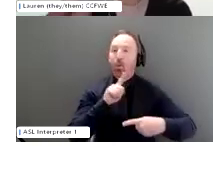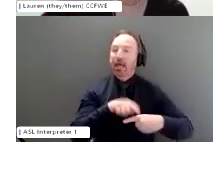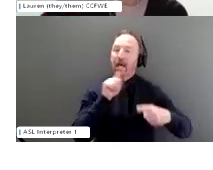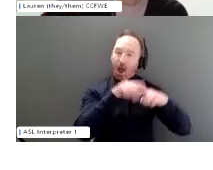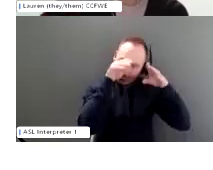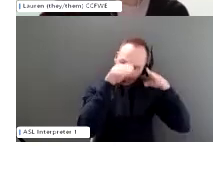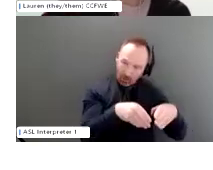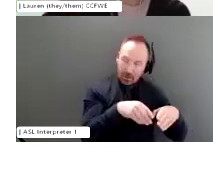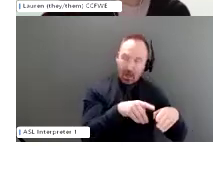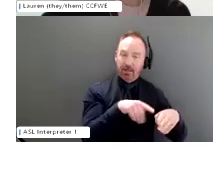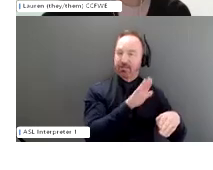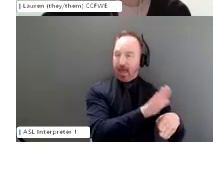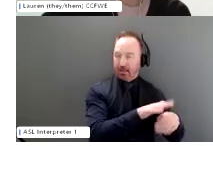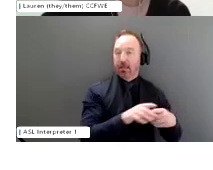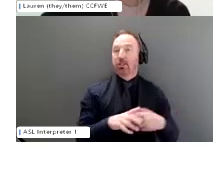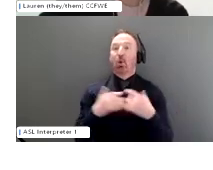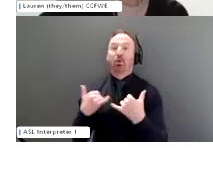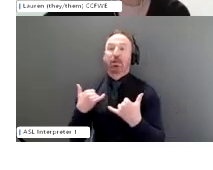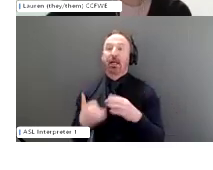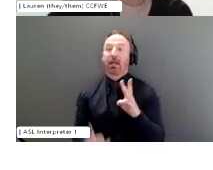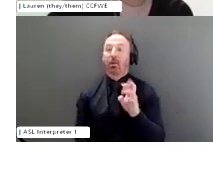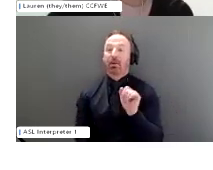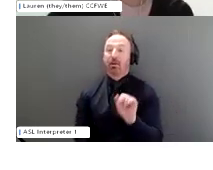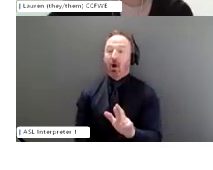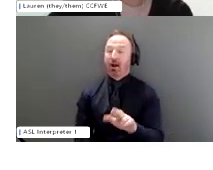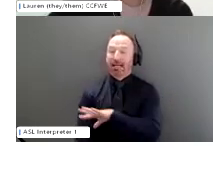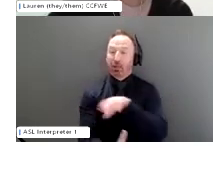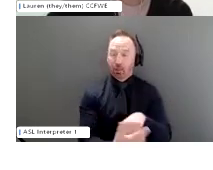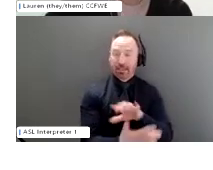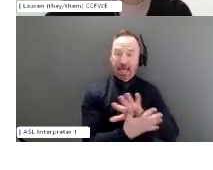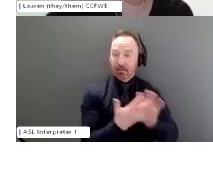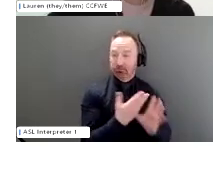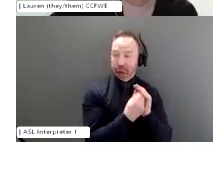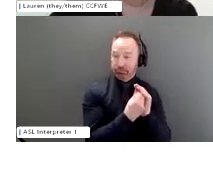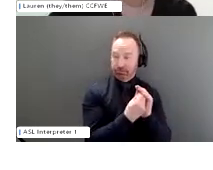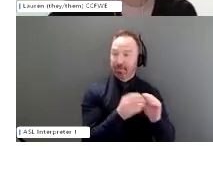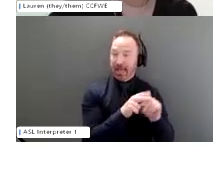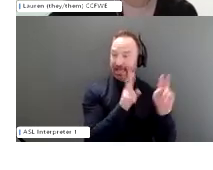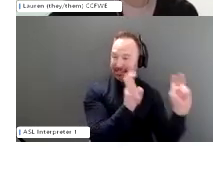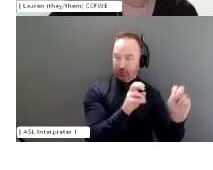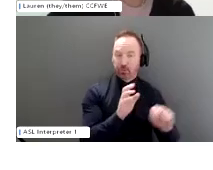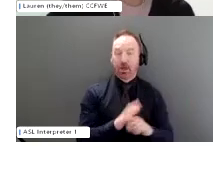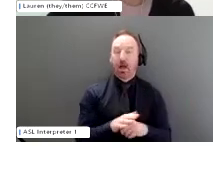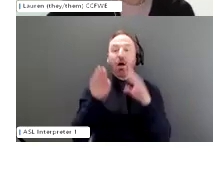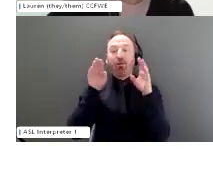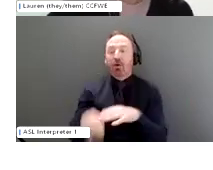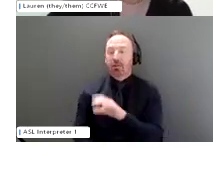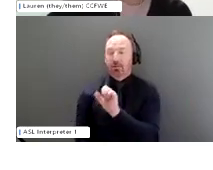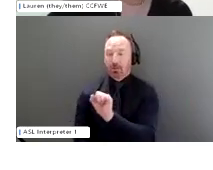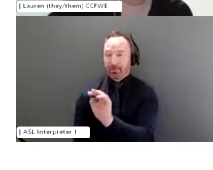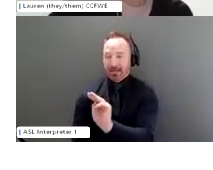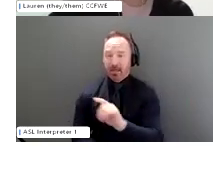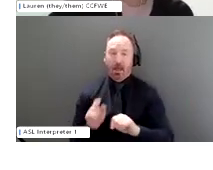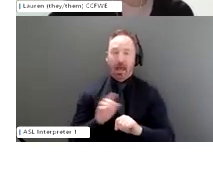today's webinar is part of that series. Keep an eye on our social media, and I'll also chat a little bit more about how you can get